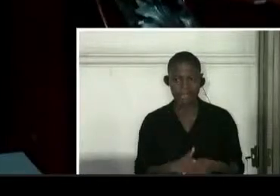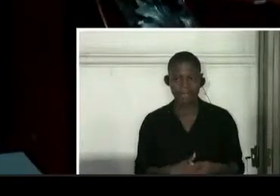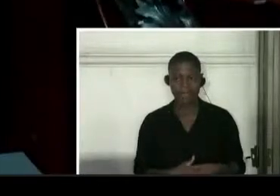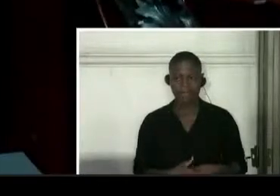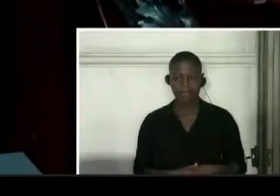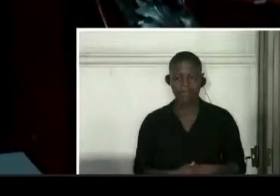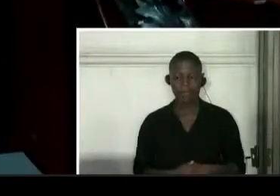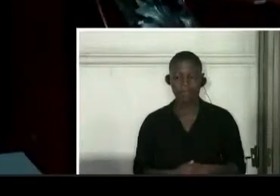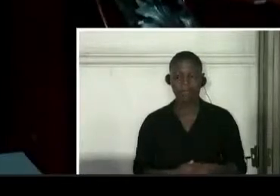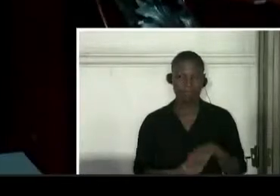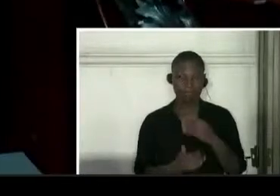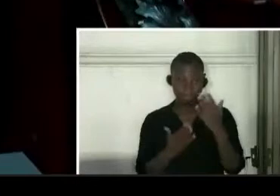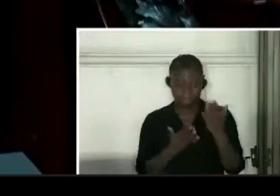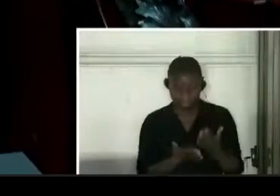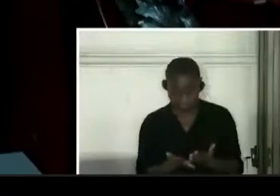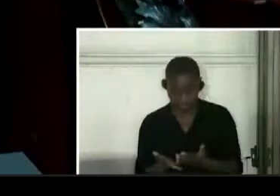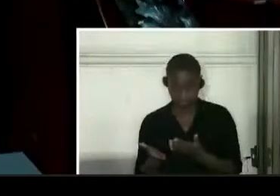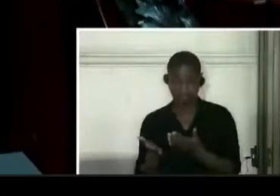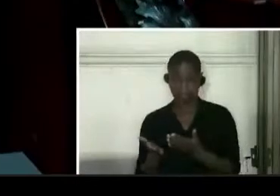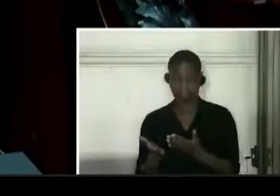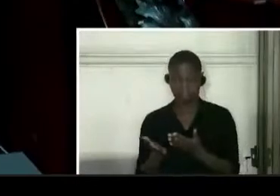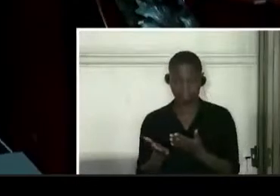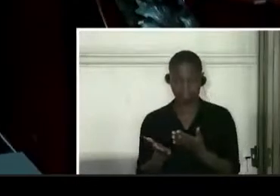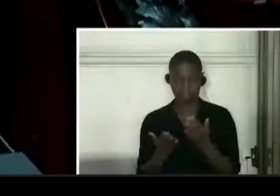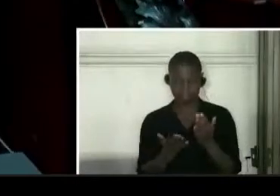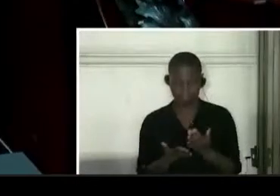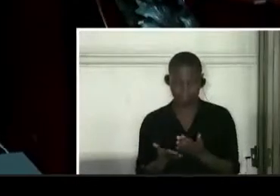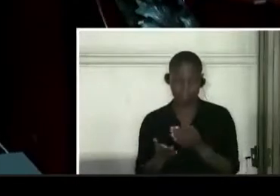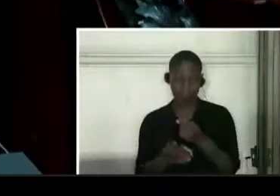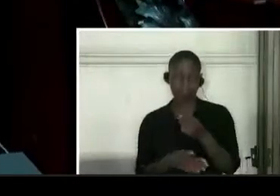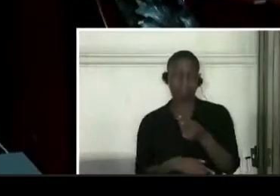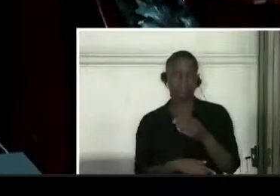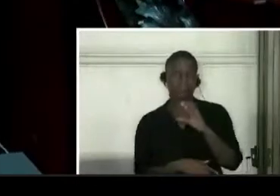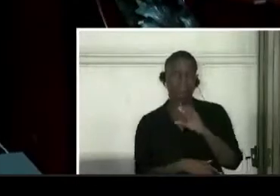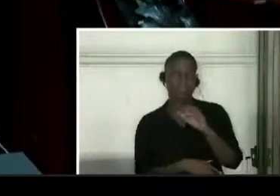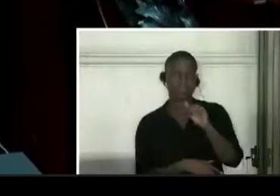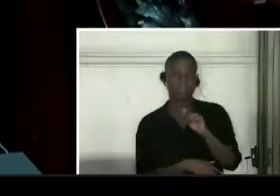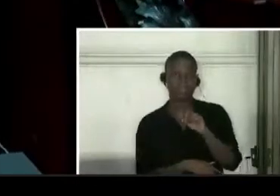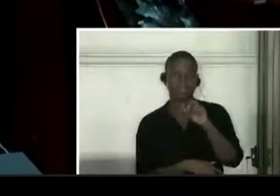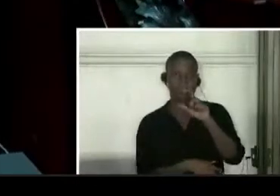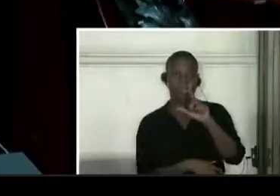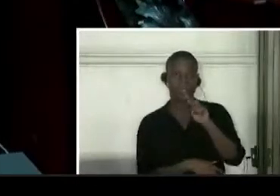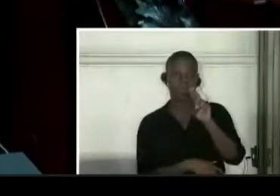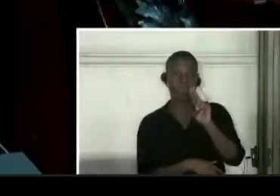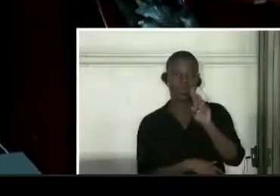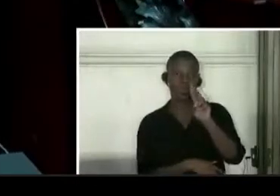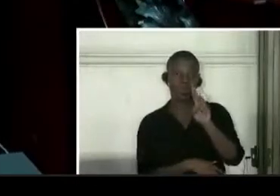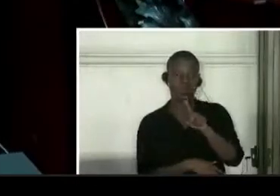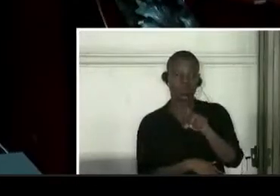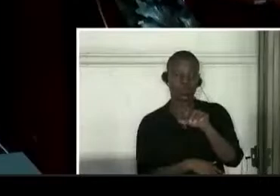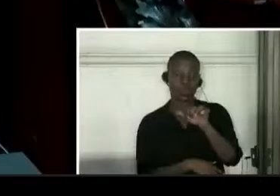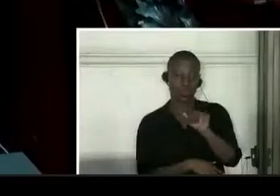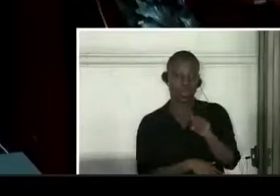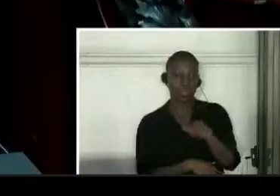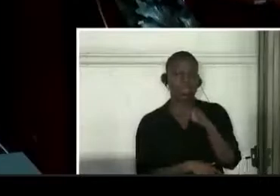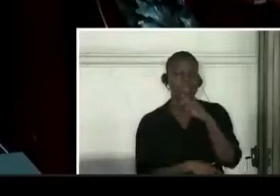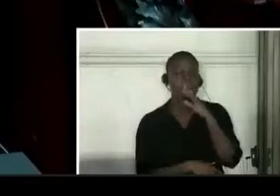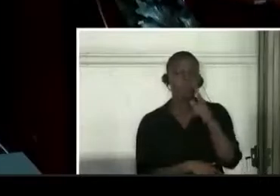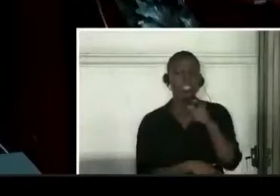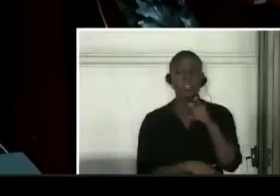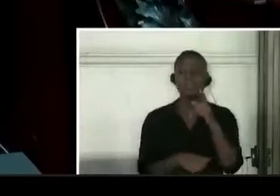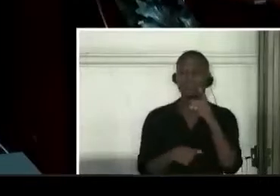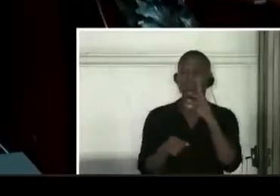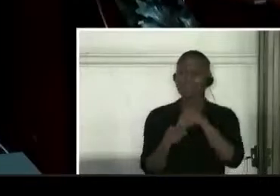Over to you, Honorable Taluza. Please don't disturb the speaker on the podium. Please behave, Honorable